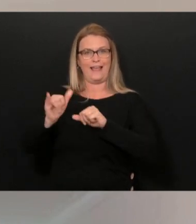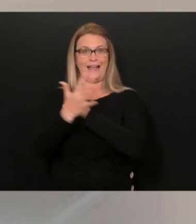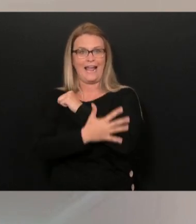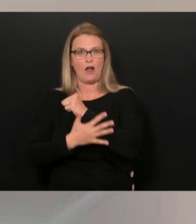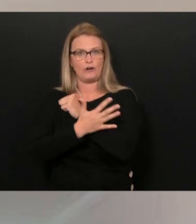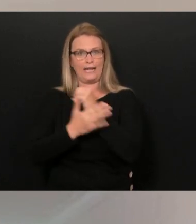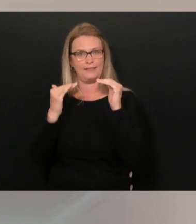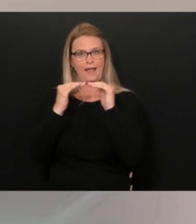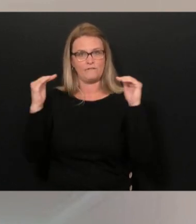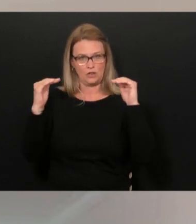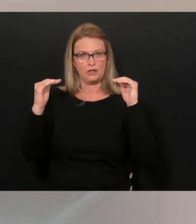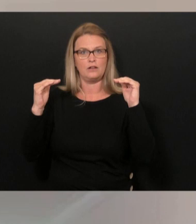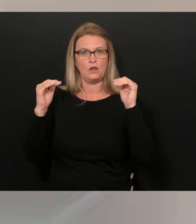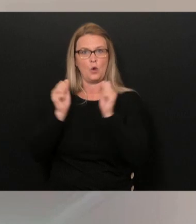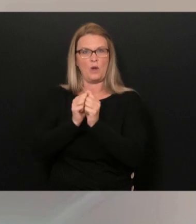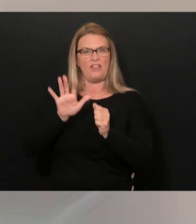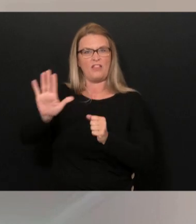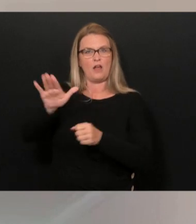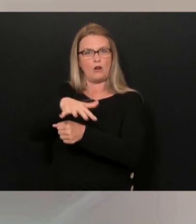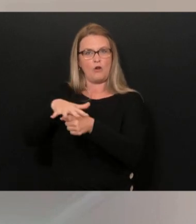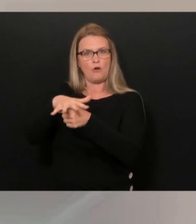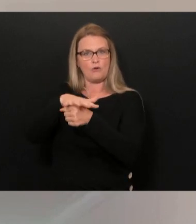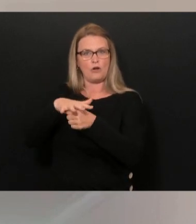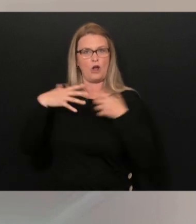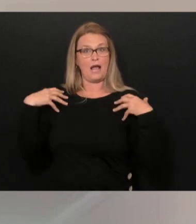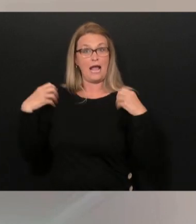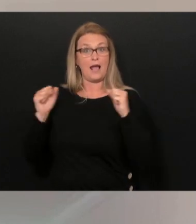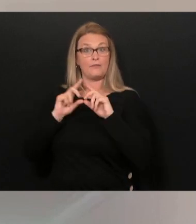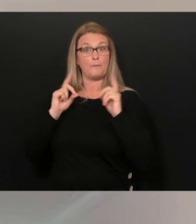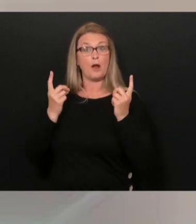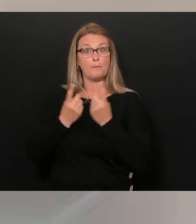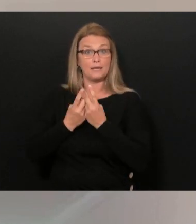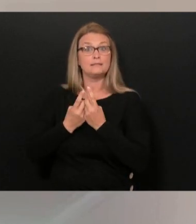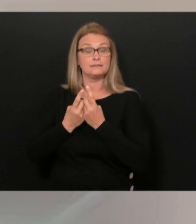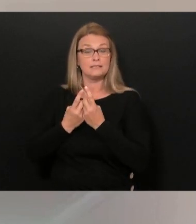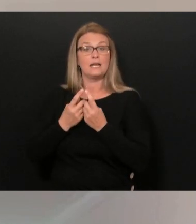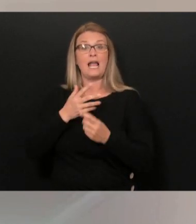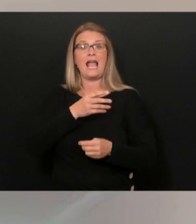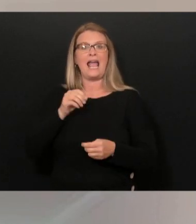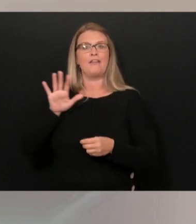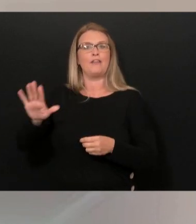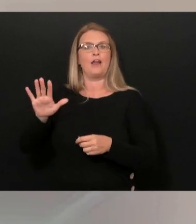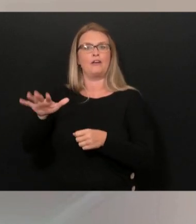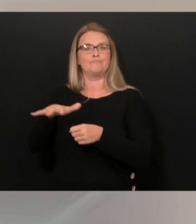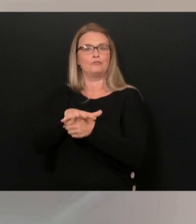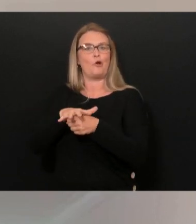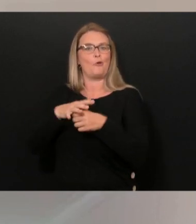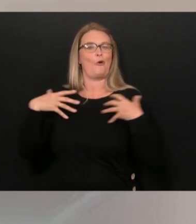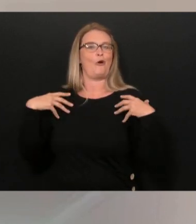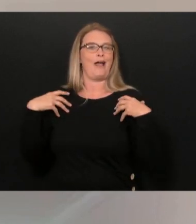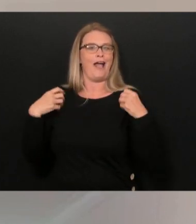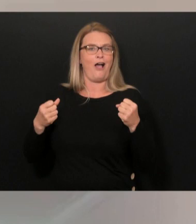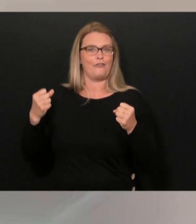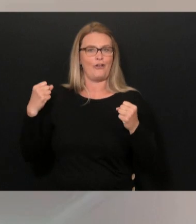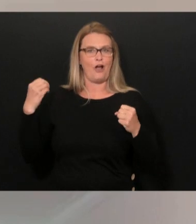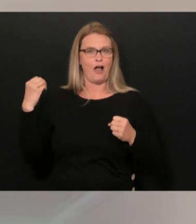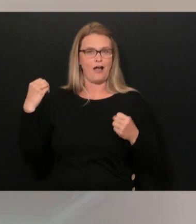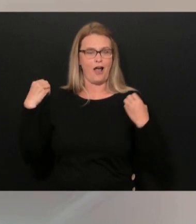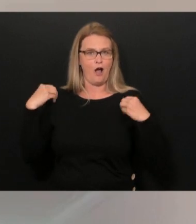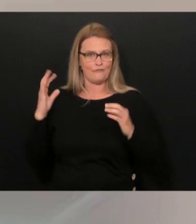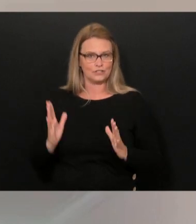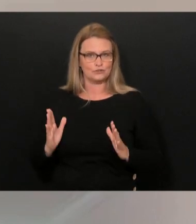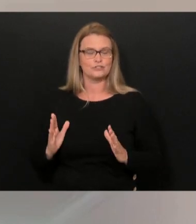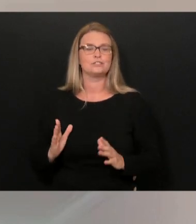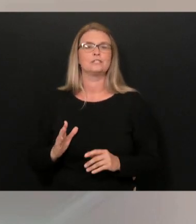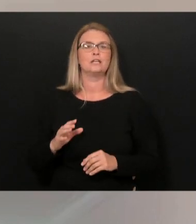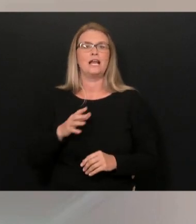the local health departments and the local health officers. And we're also looking at this other measure